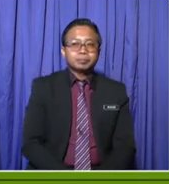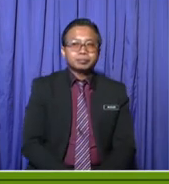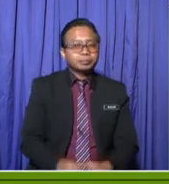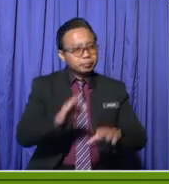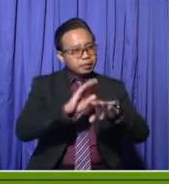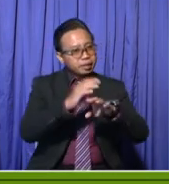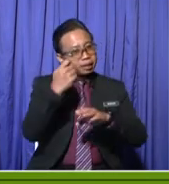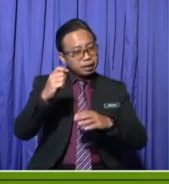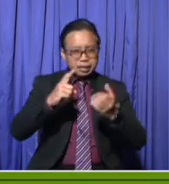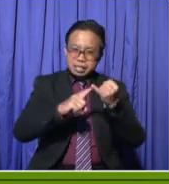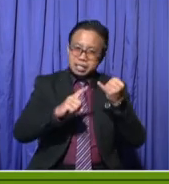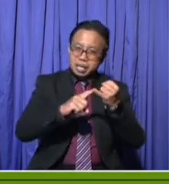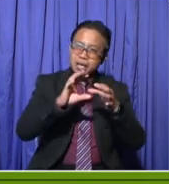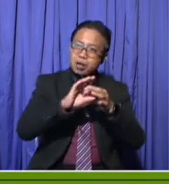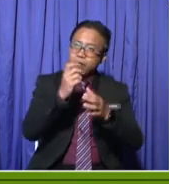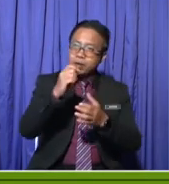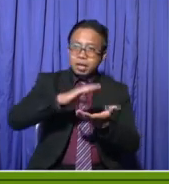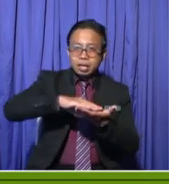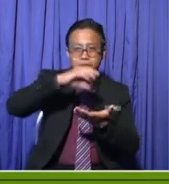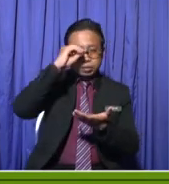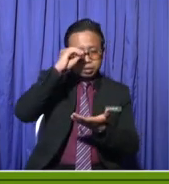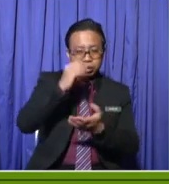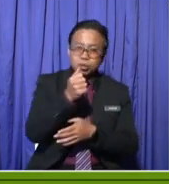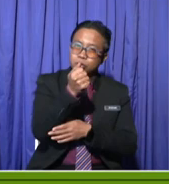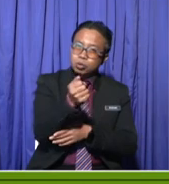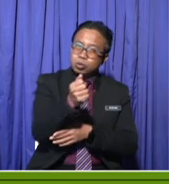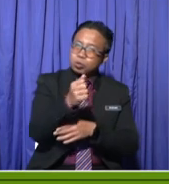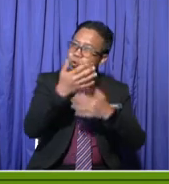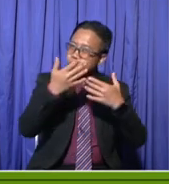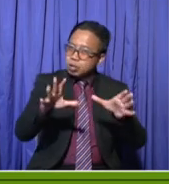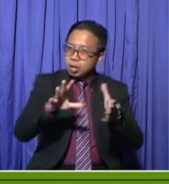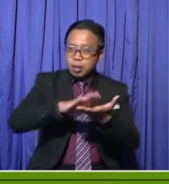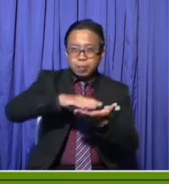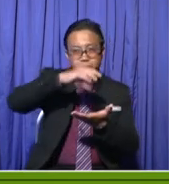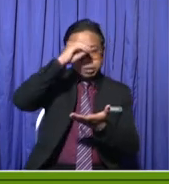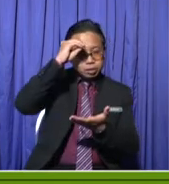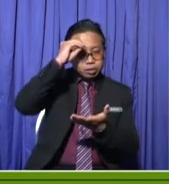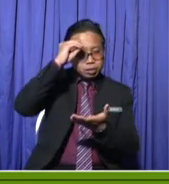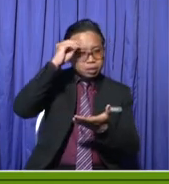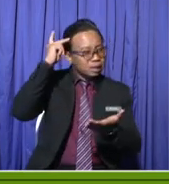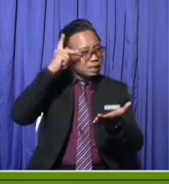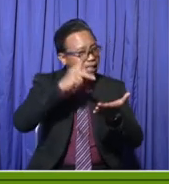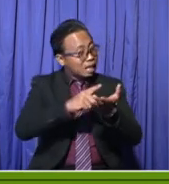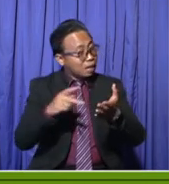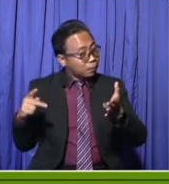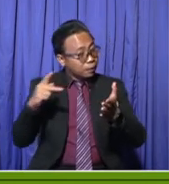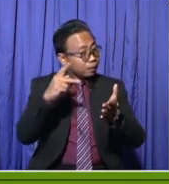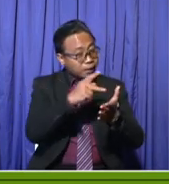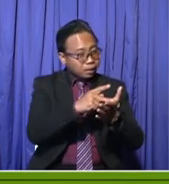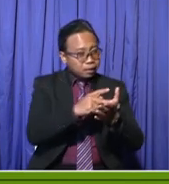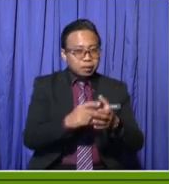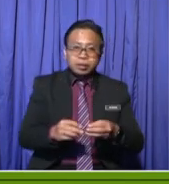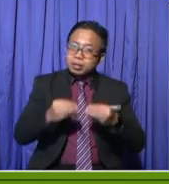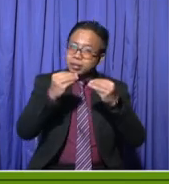At the end of this lesson, you actually have learned to identify pattern for a